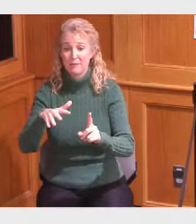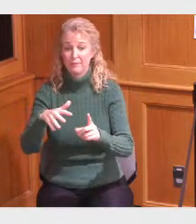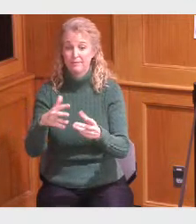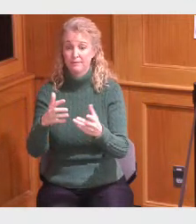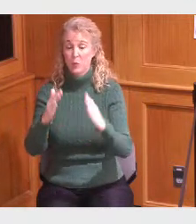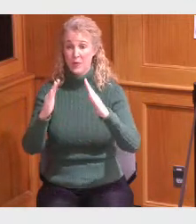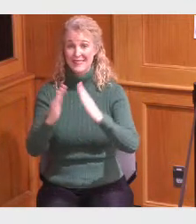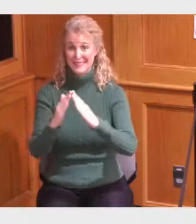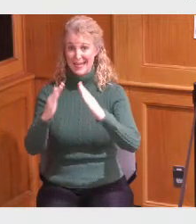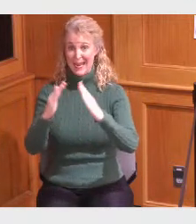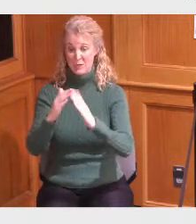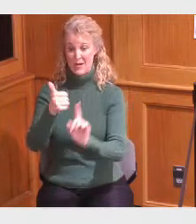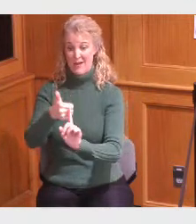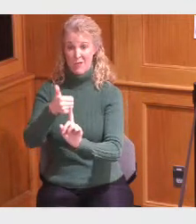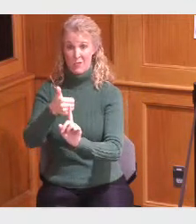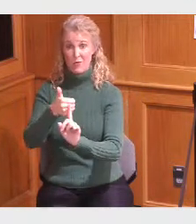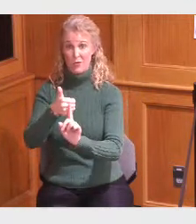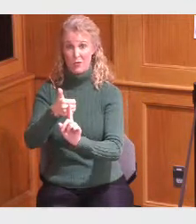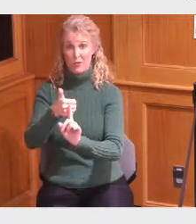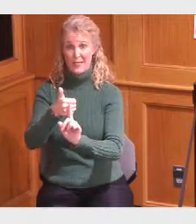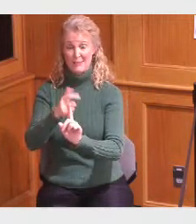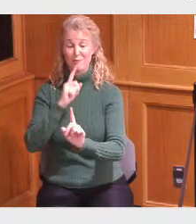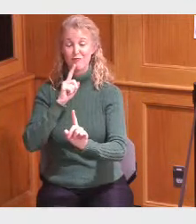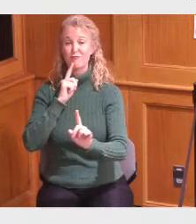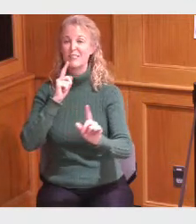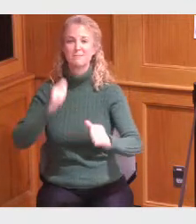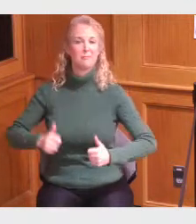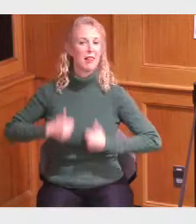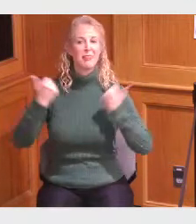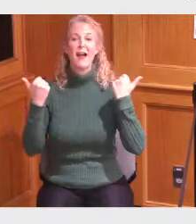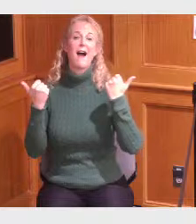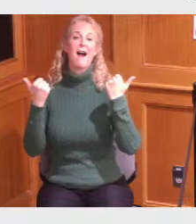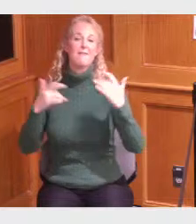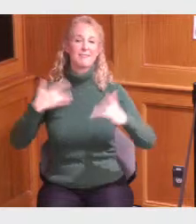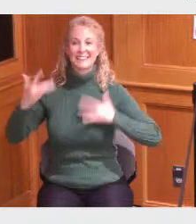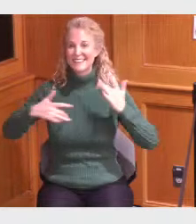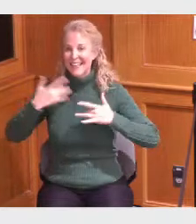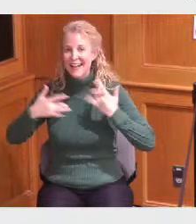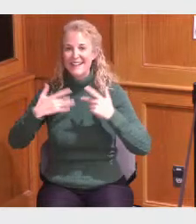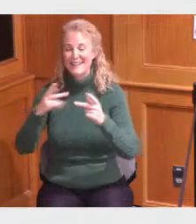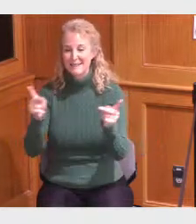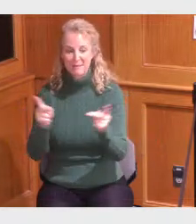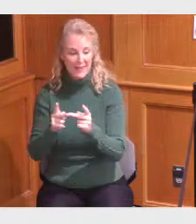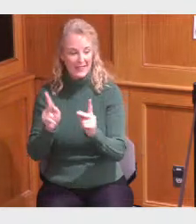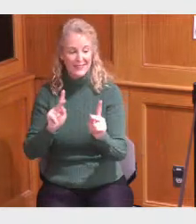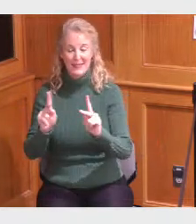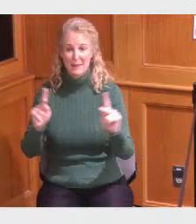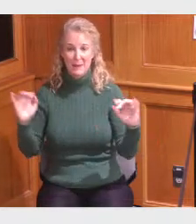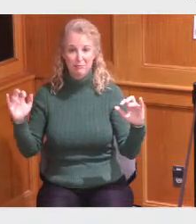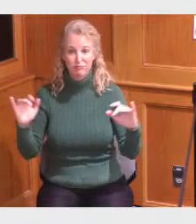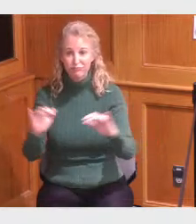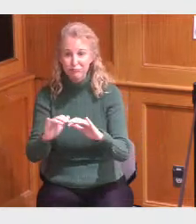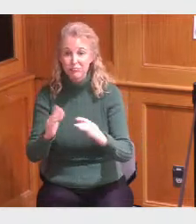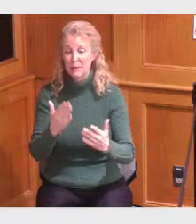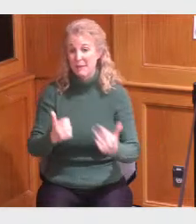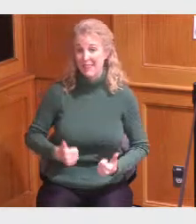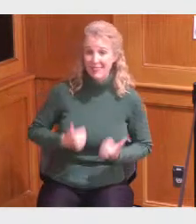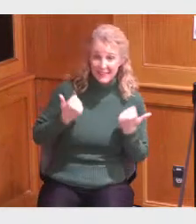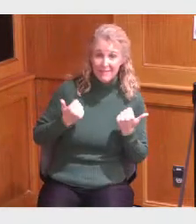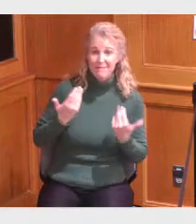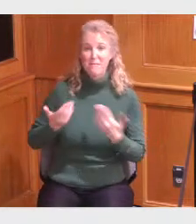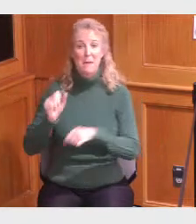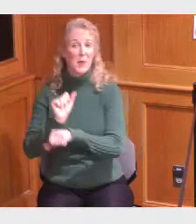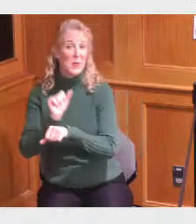promoting downtown as a vibrant community, place for activity, people to come and either live, work,